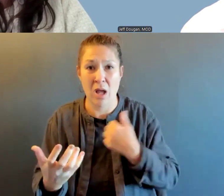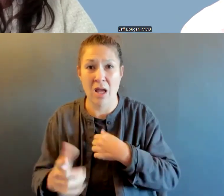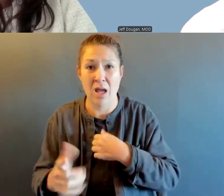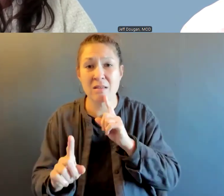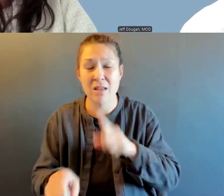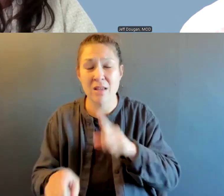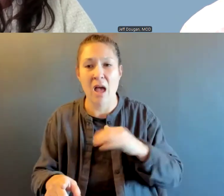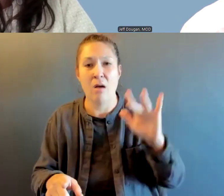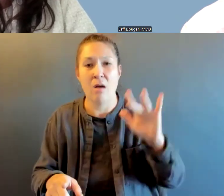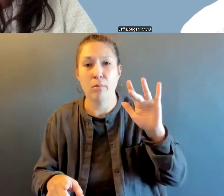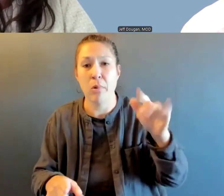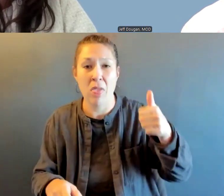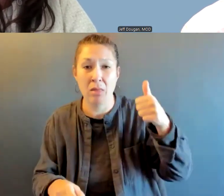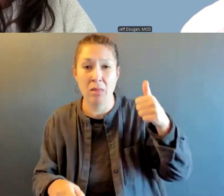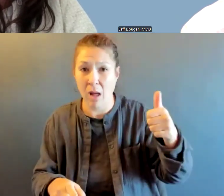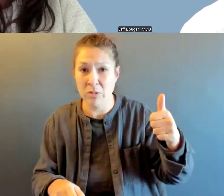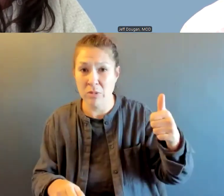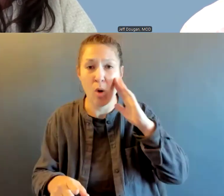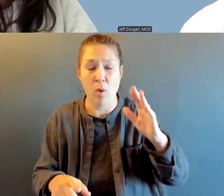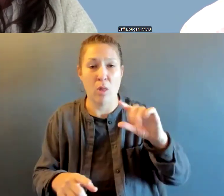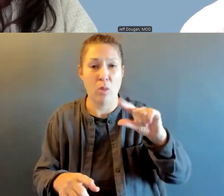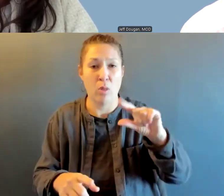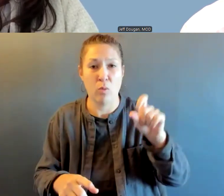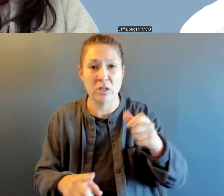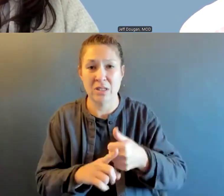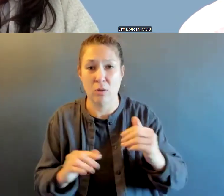it higher up in the queue and let me know that people are interested in it.